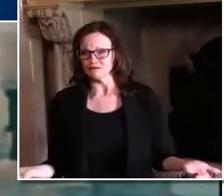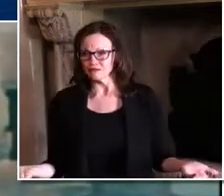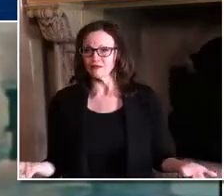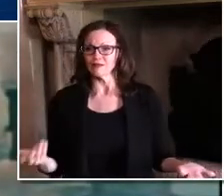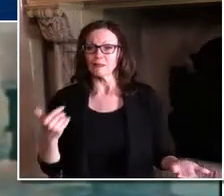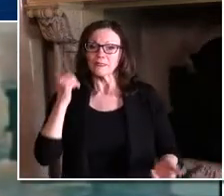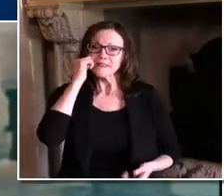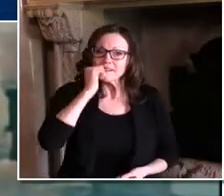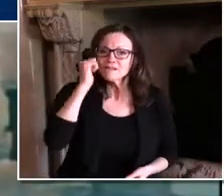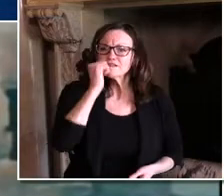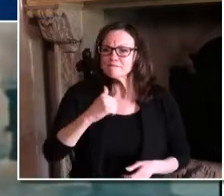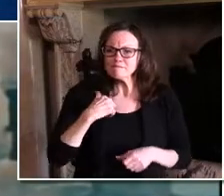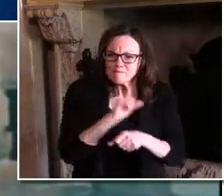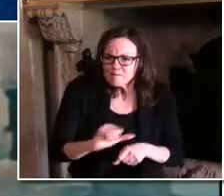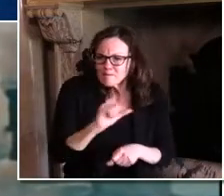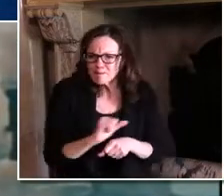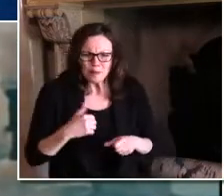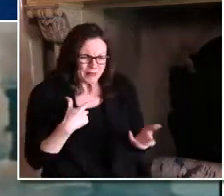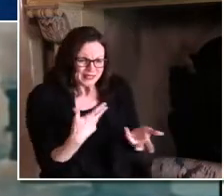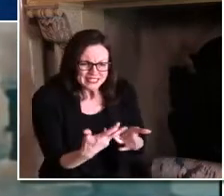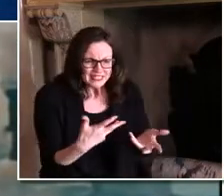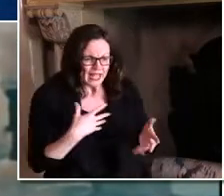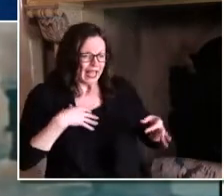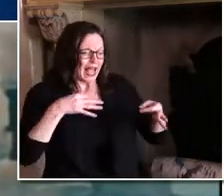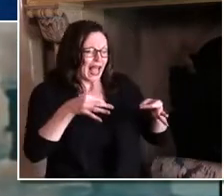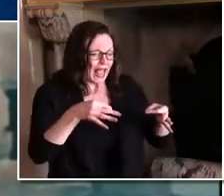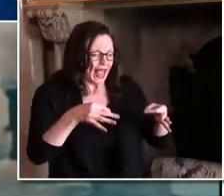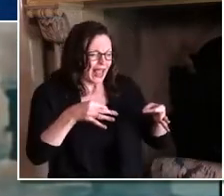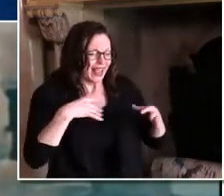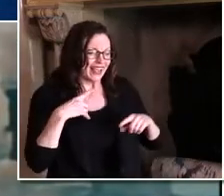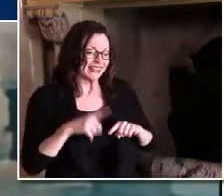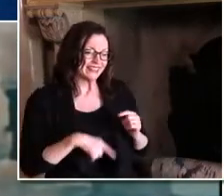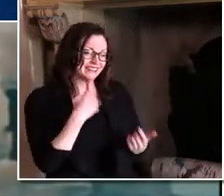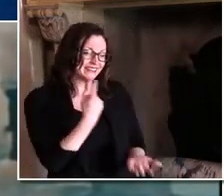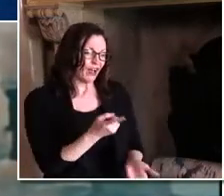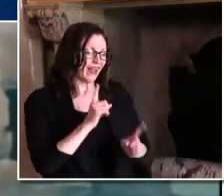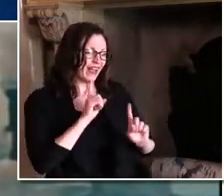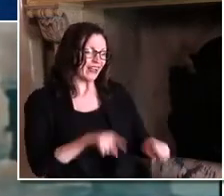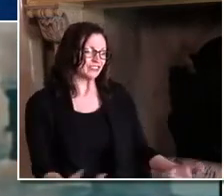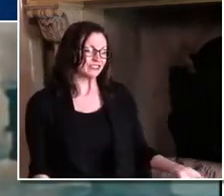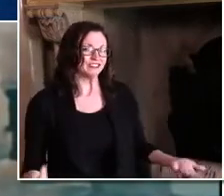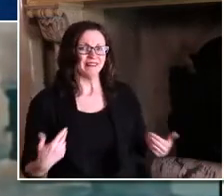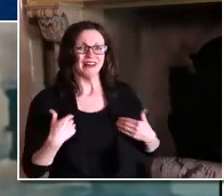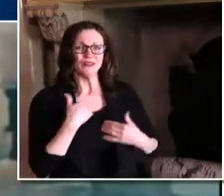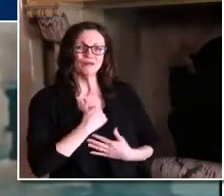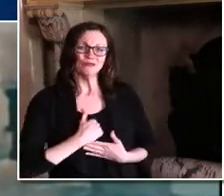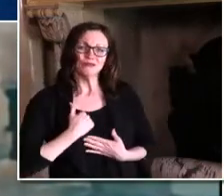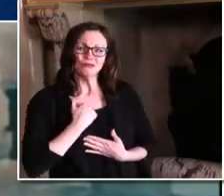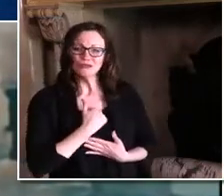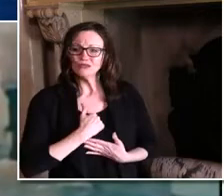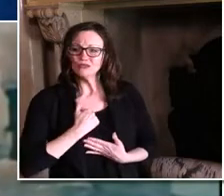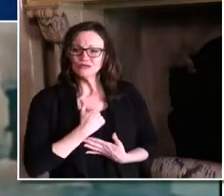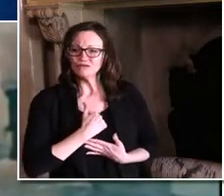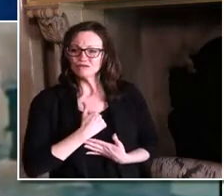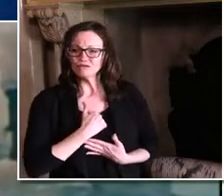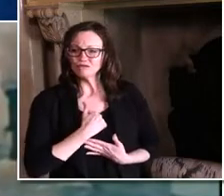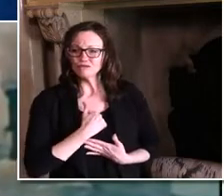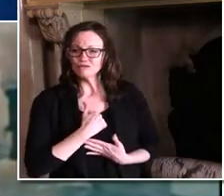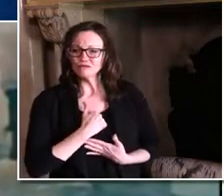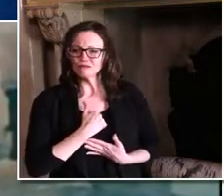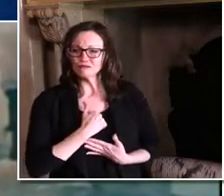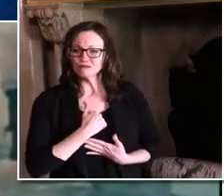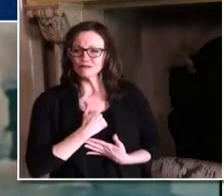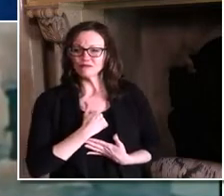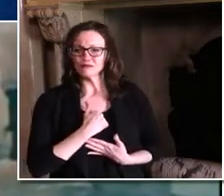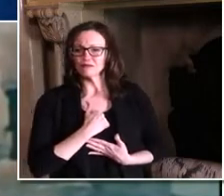work. On our drive home or while lying in bed trying to fall asleep, your mind reflects back on the last 13 to 14 hours.